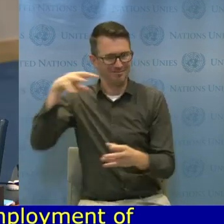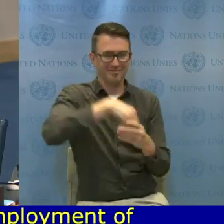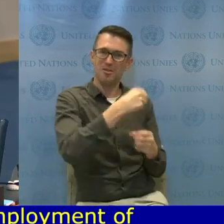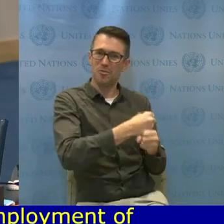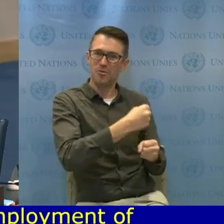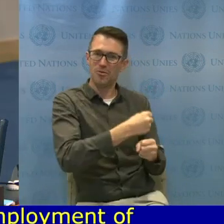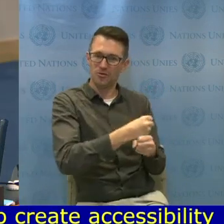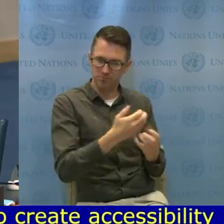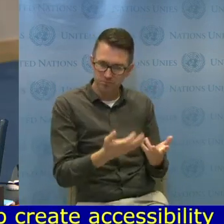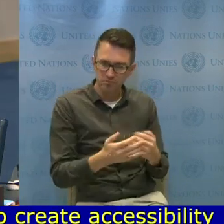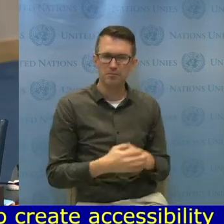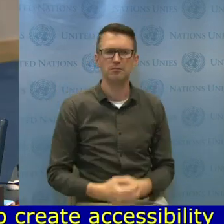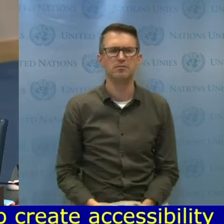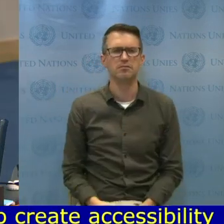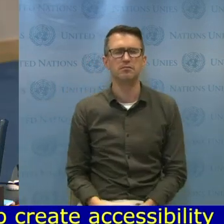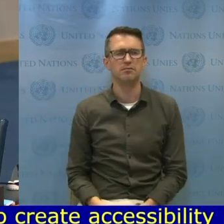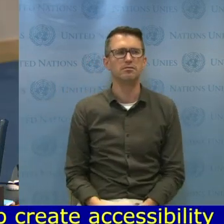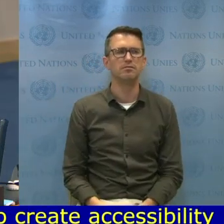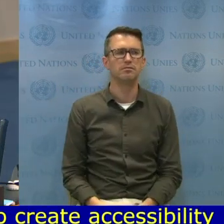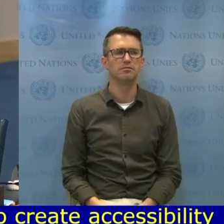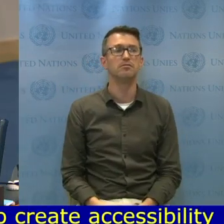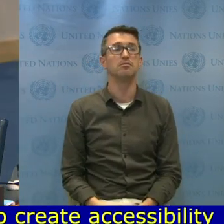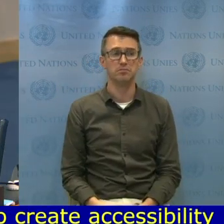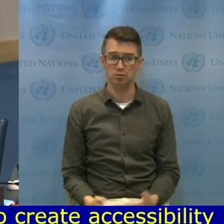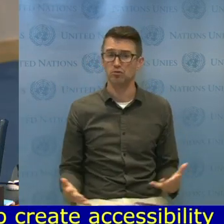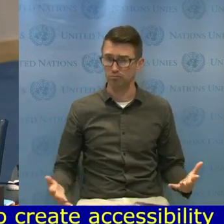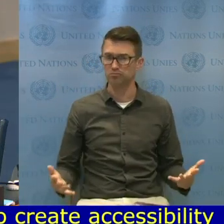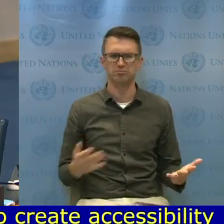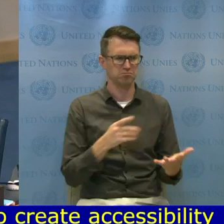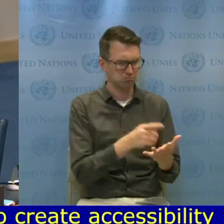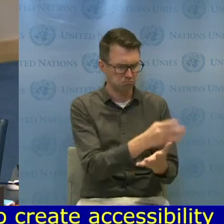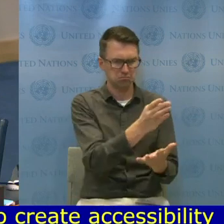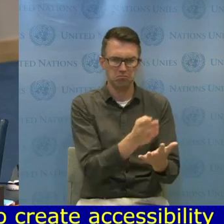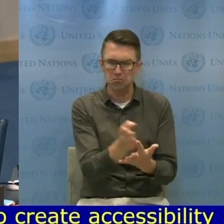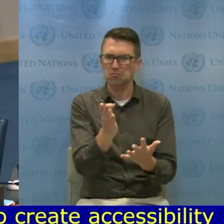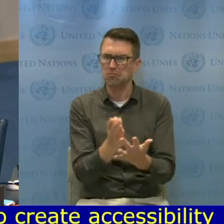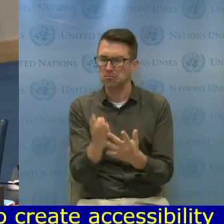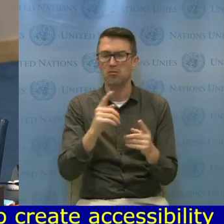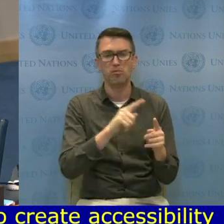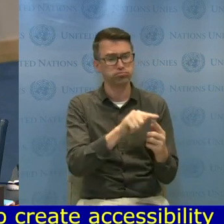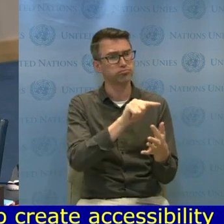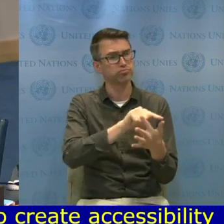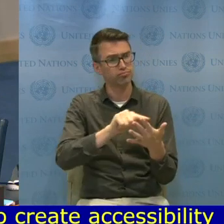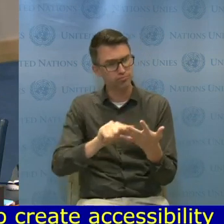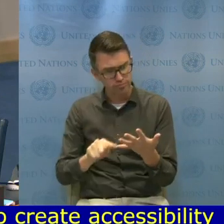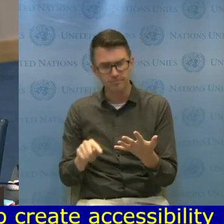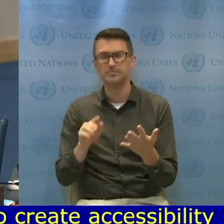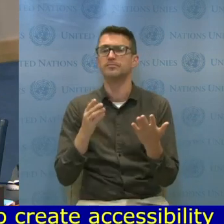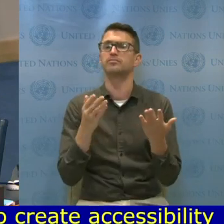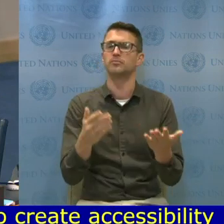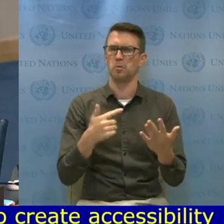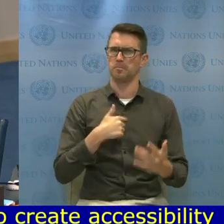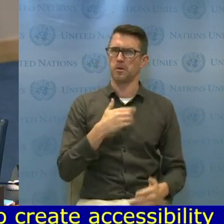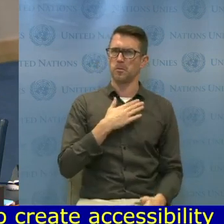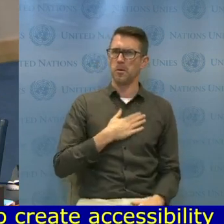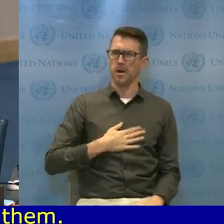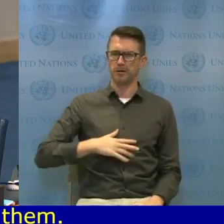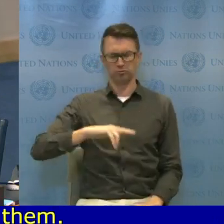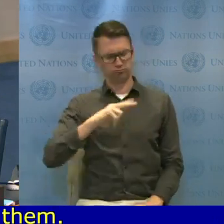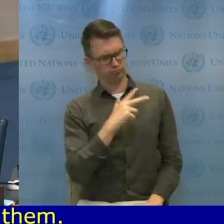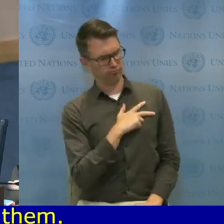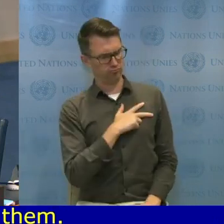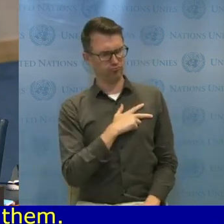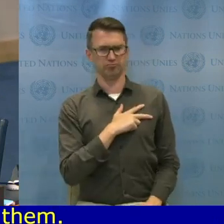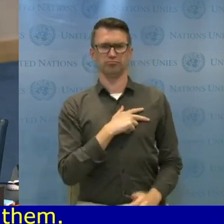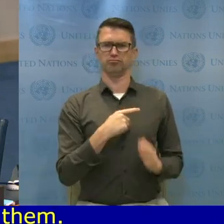Madam Chair, I would like to reassure our commitment to make every effort to protect and promote the rights